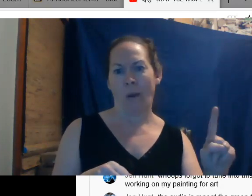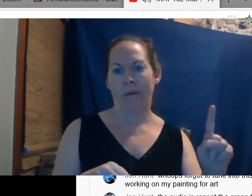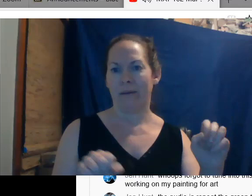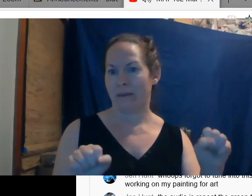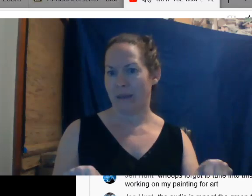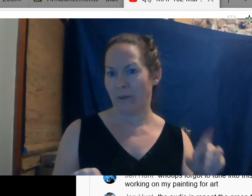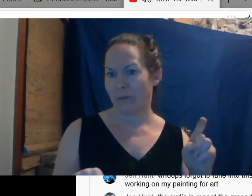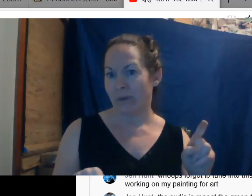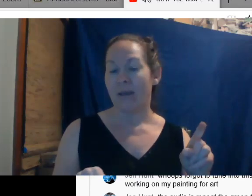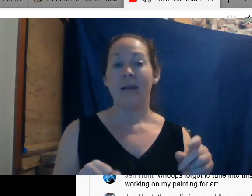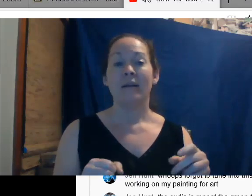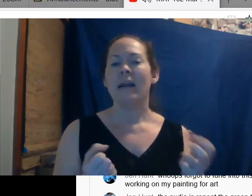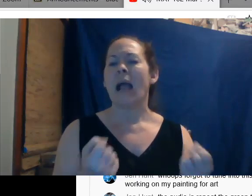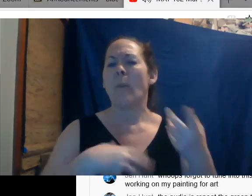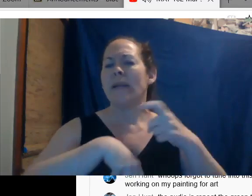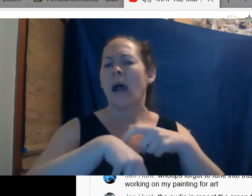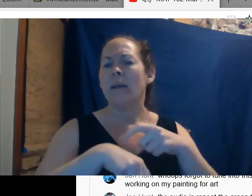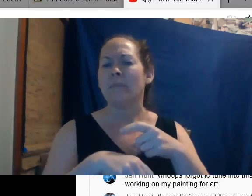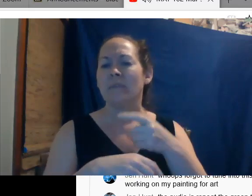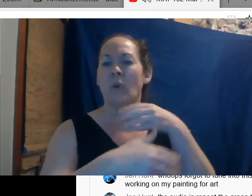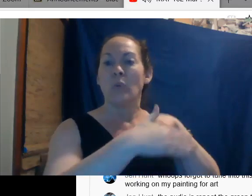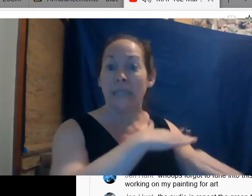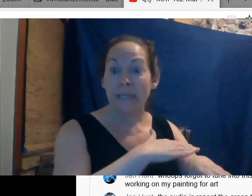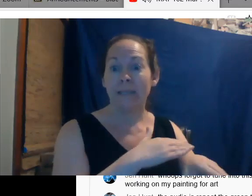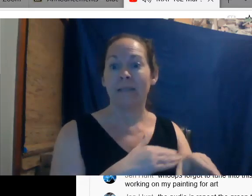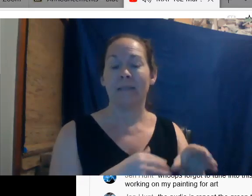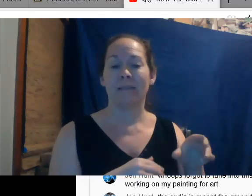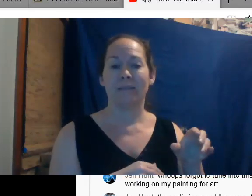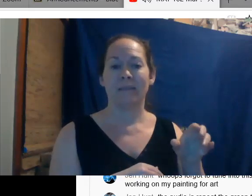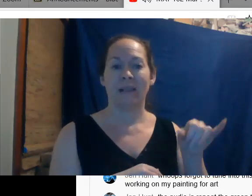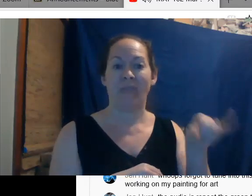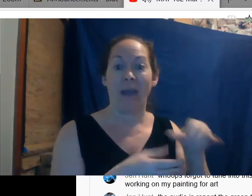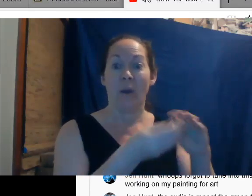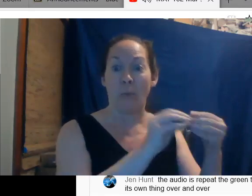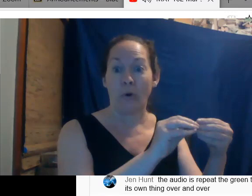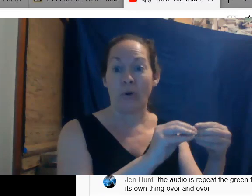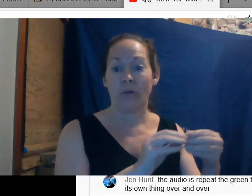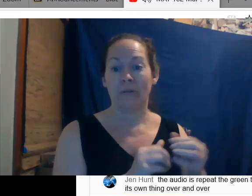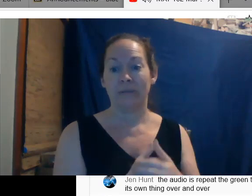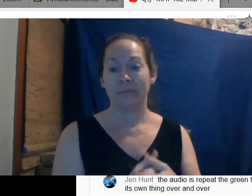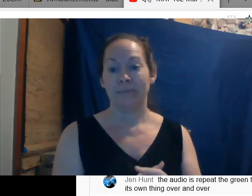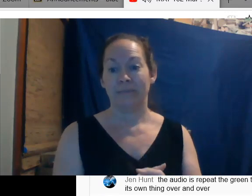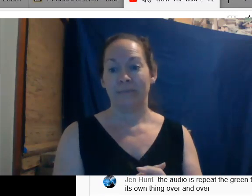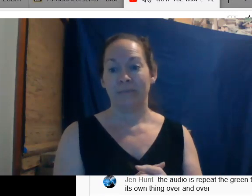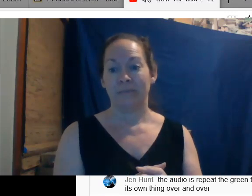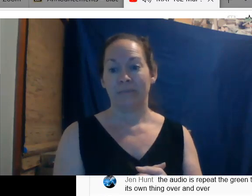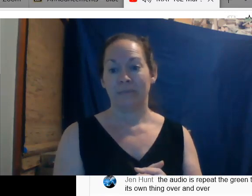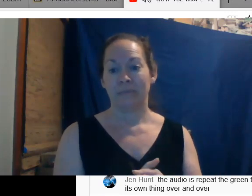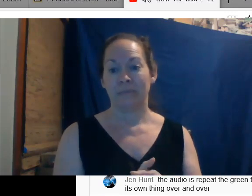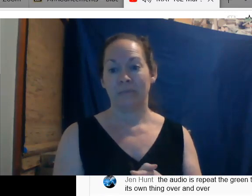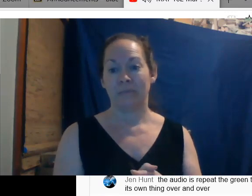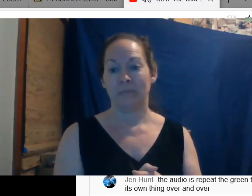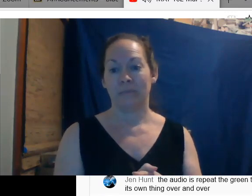261. Well, how many times does it go into it? 8. So 7 times, I